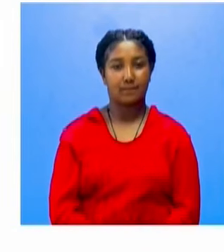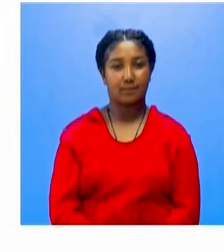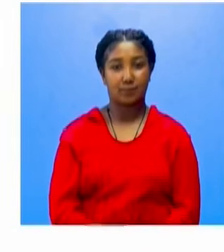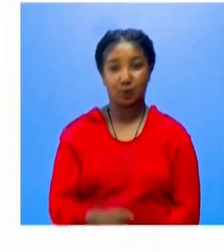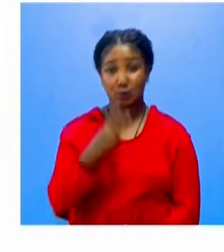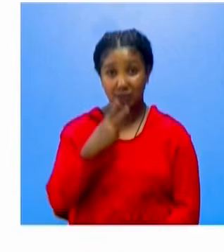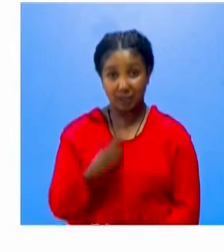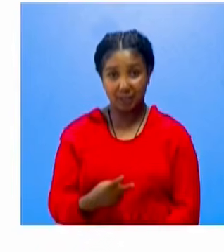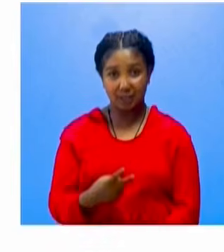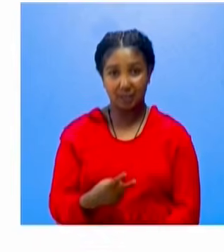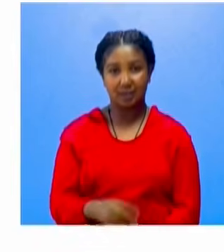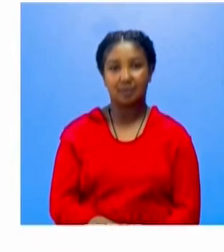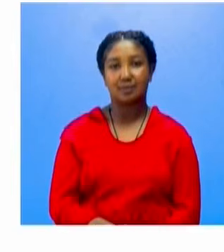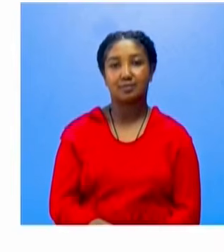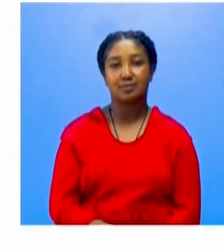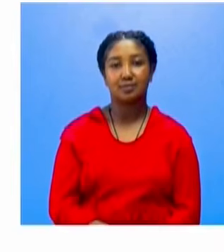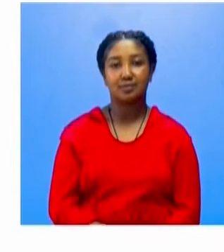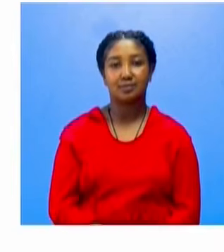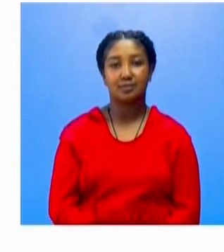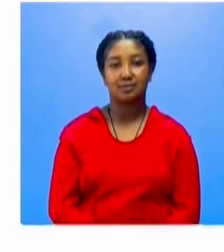You see?